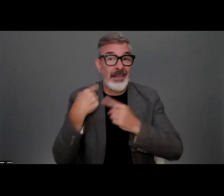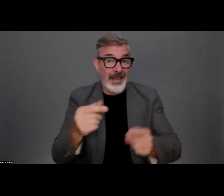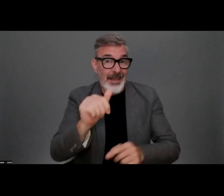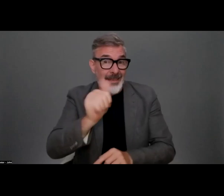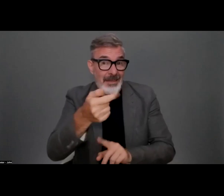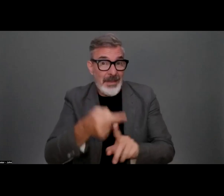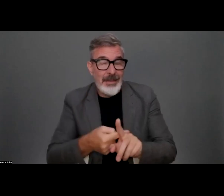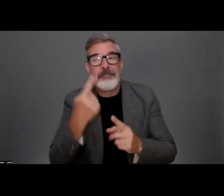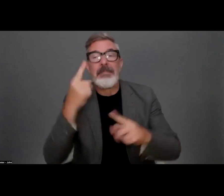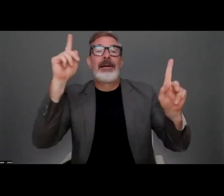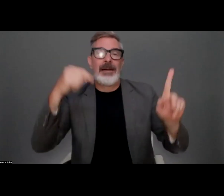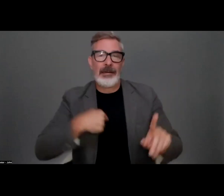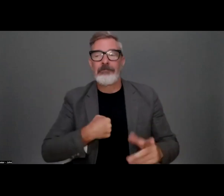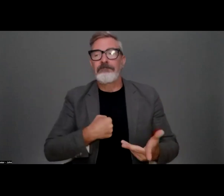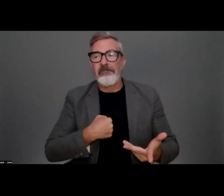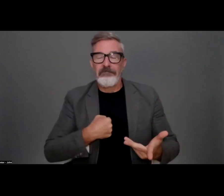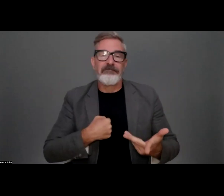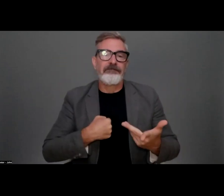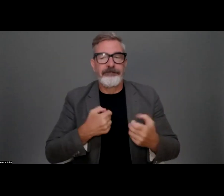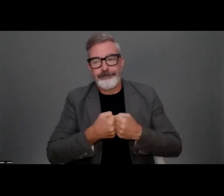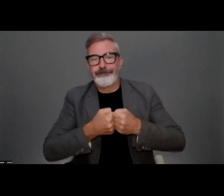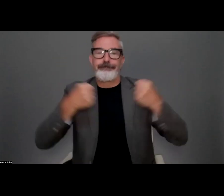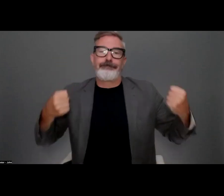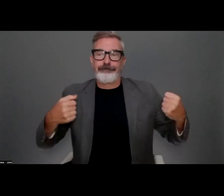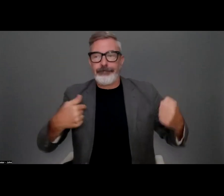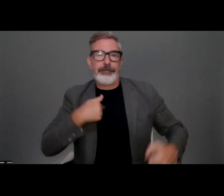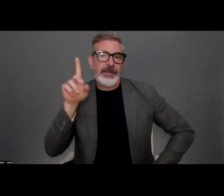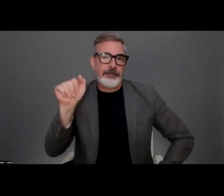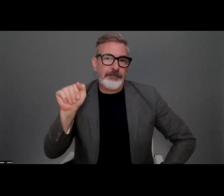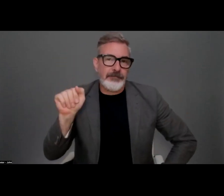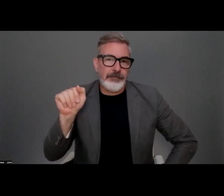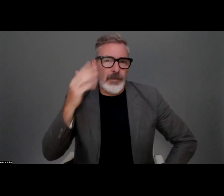so that people feel comfortable in having the conversation.